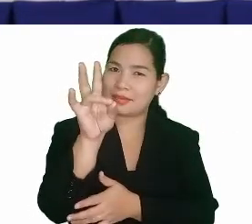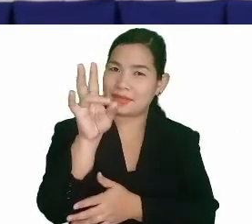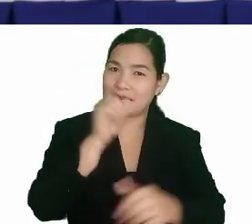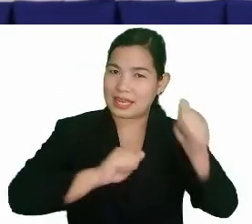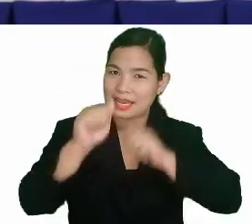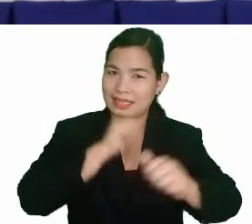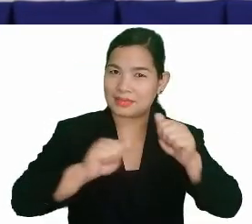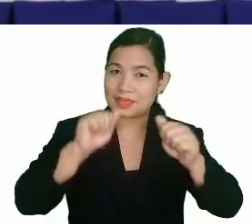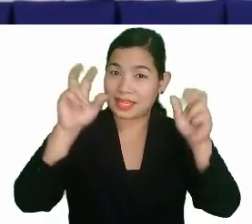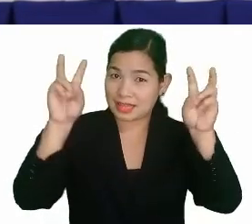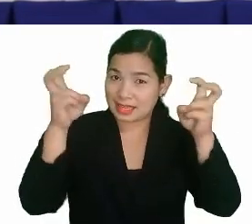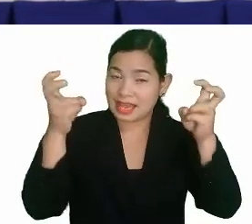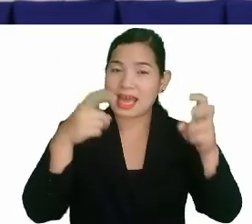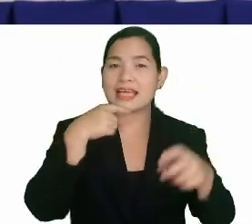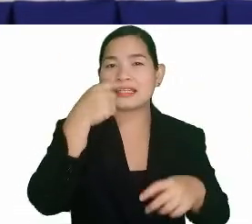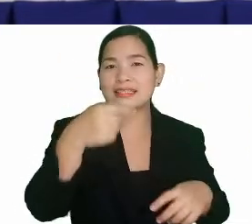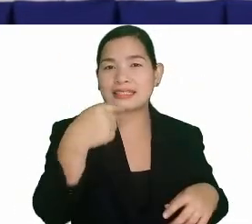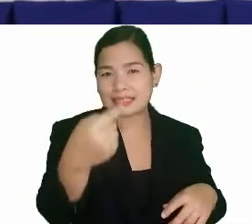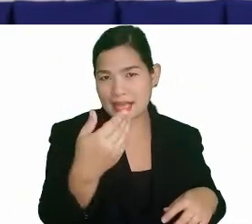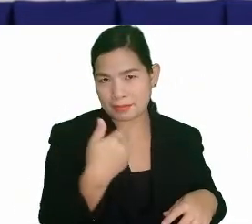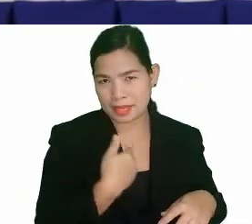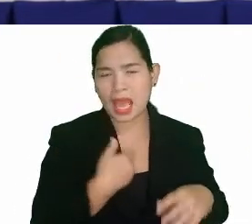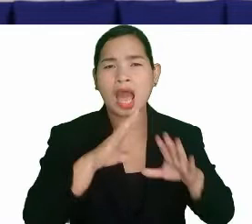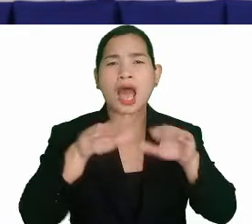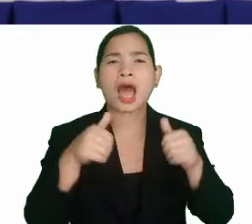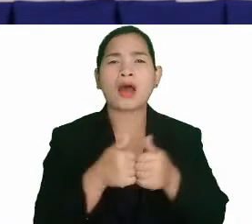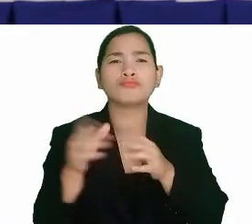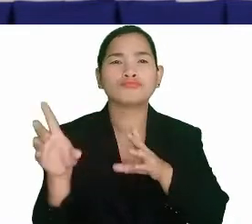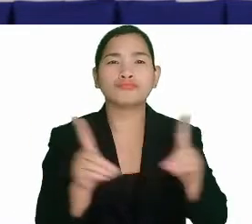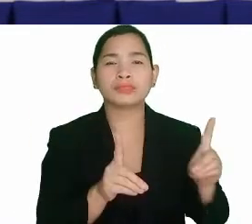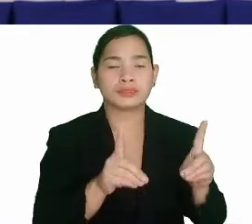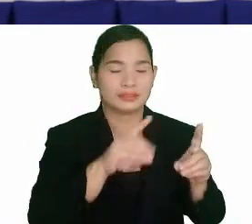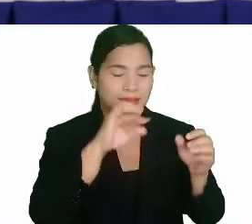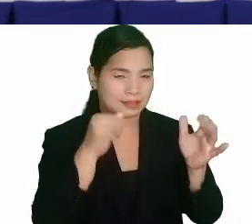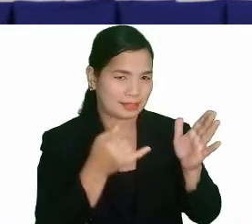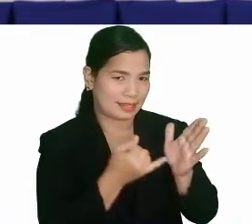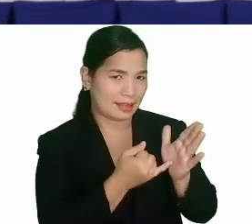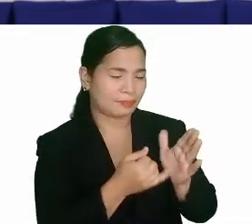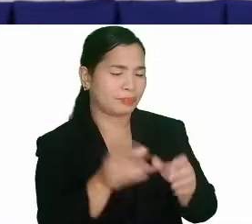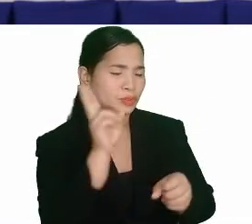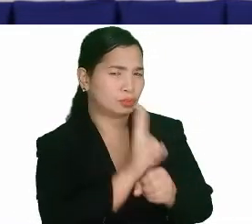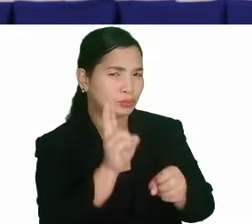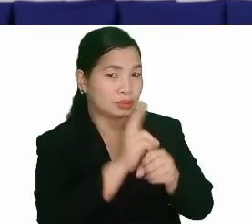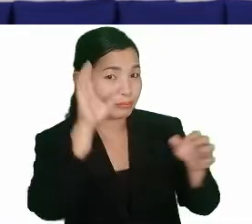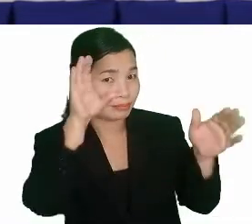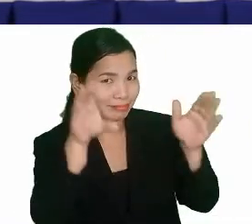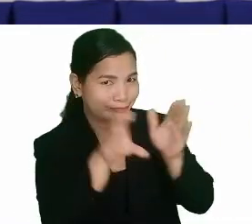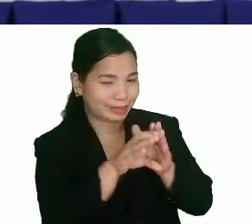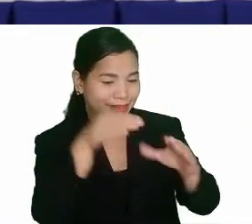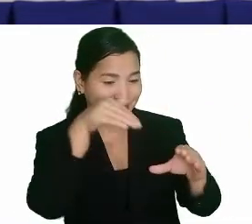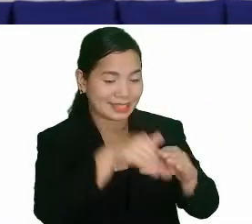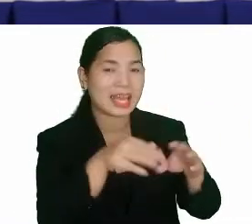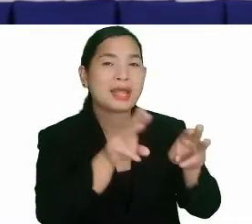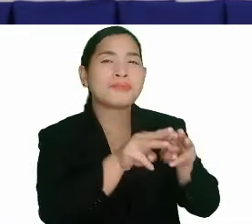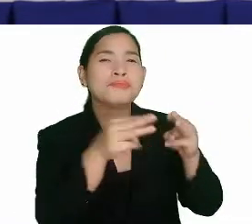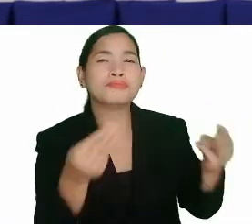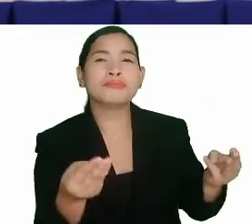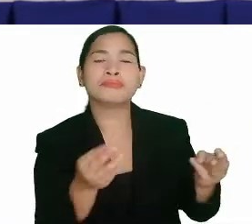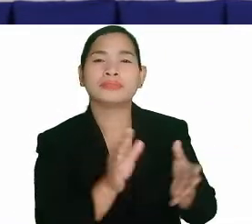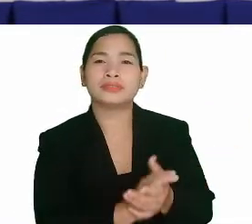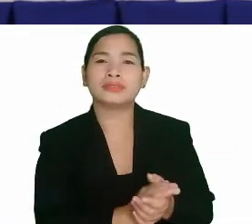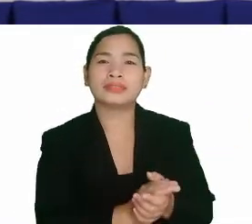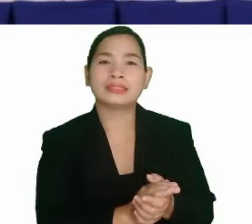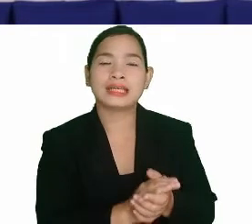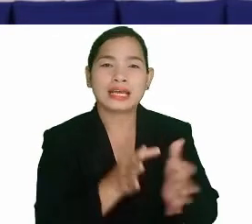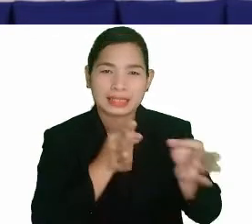entitled, "Tell me how to do it." Using the photos in your modules as clues, describe the process